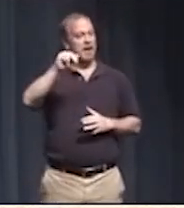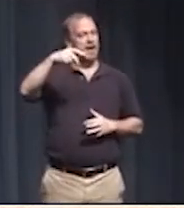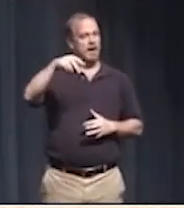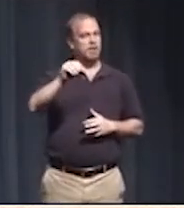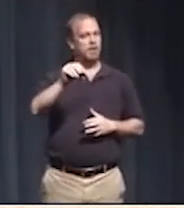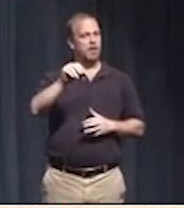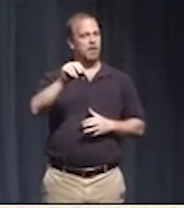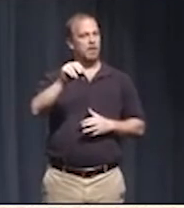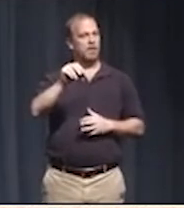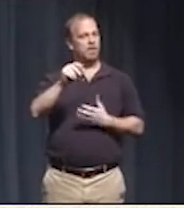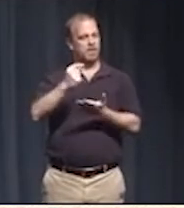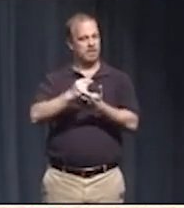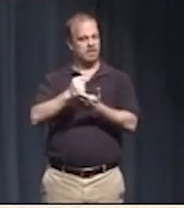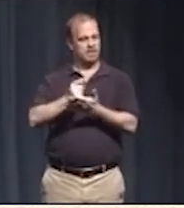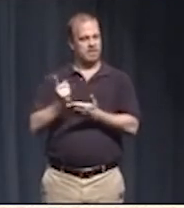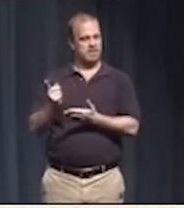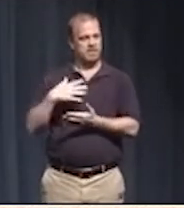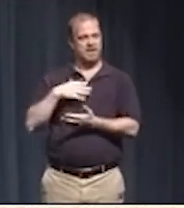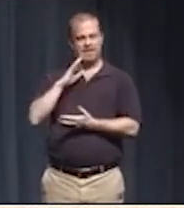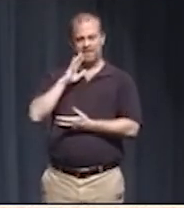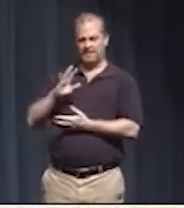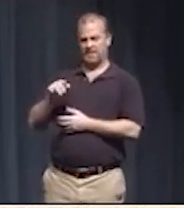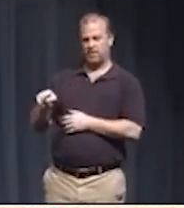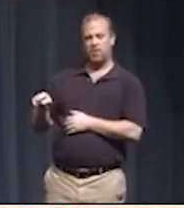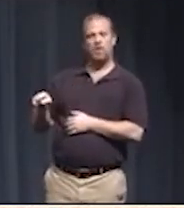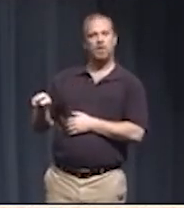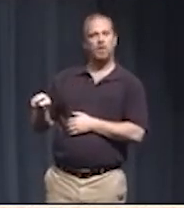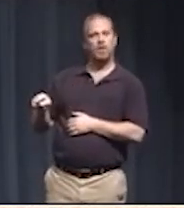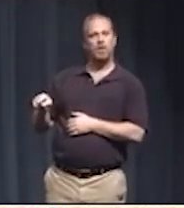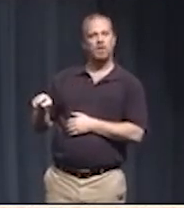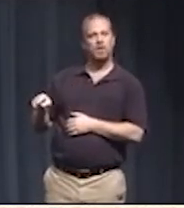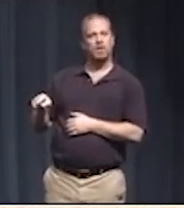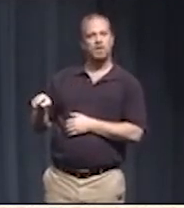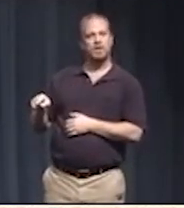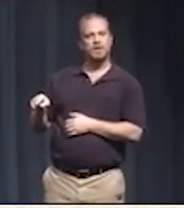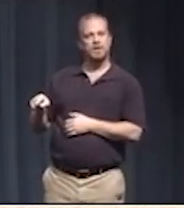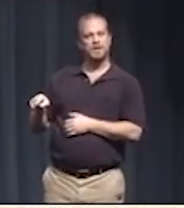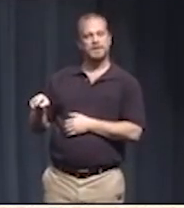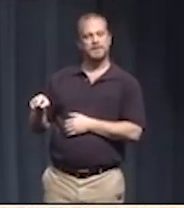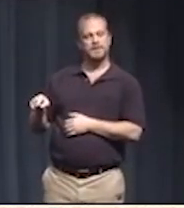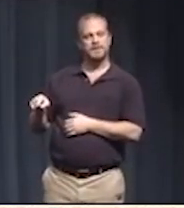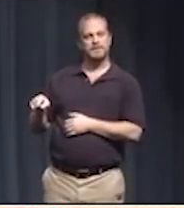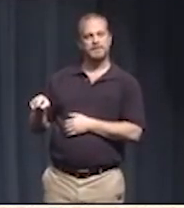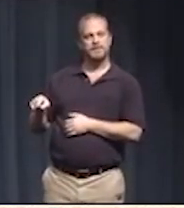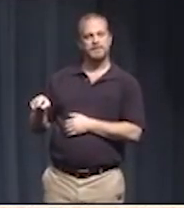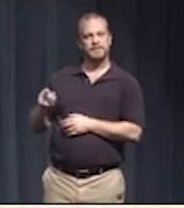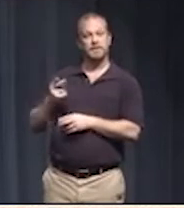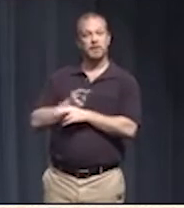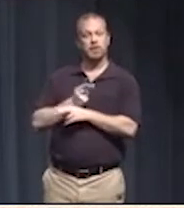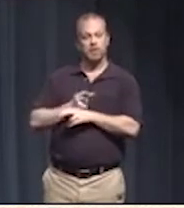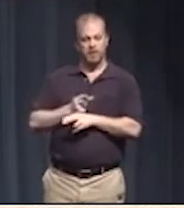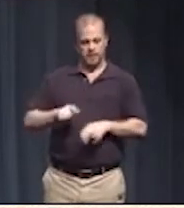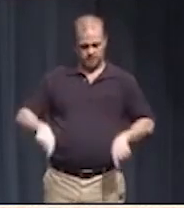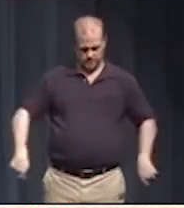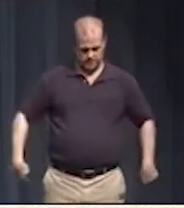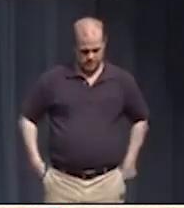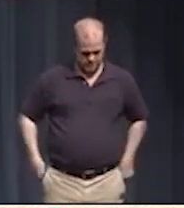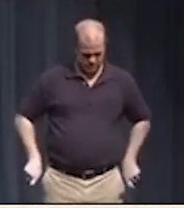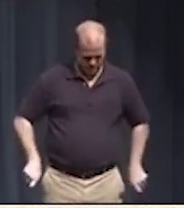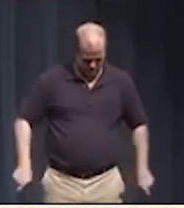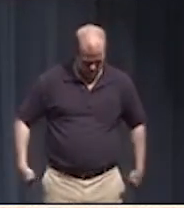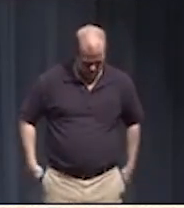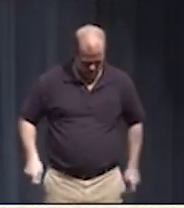great. Here I've got my 5-year-old, who at the time was using a posterior walker,